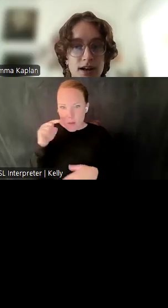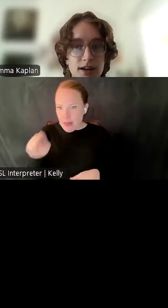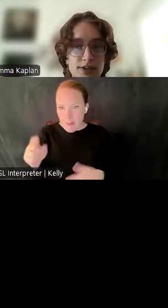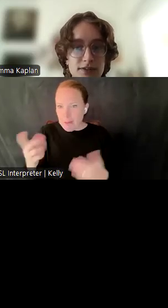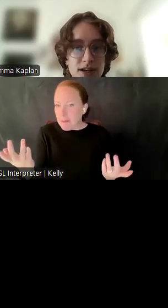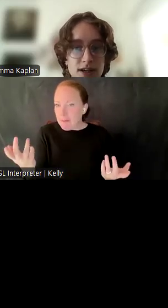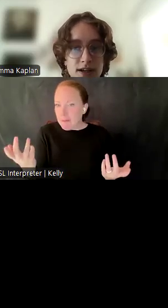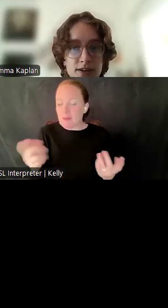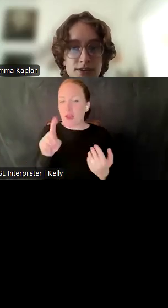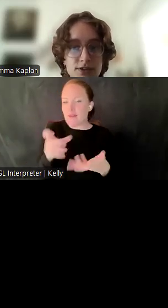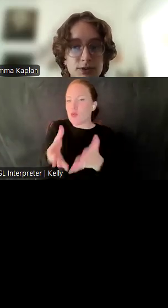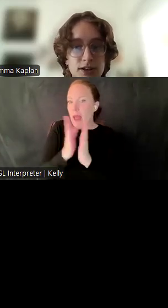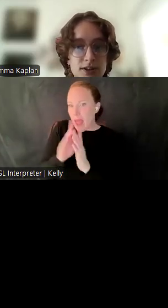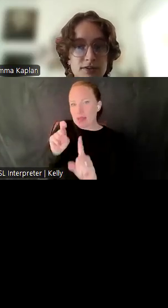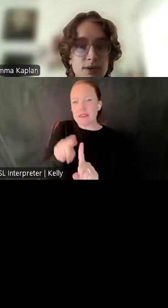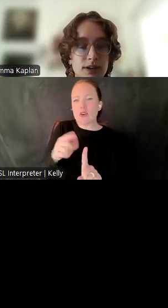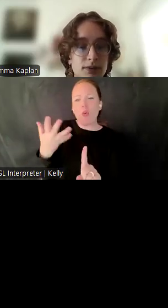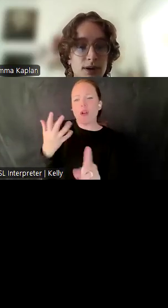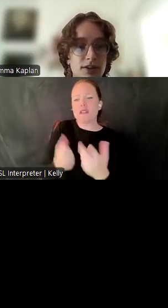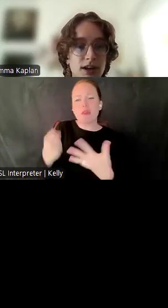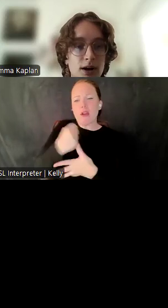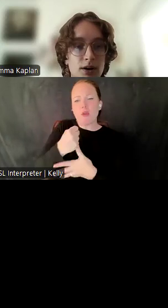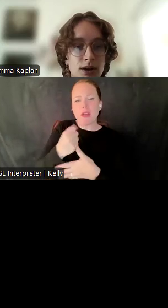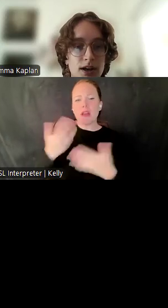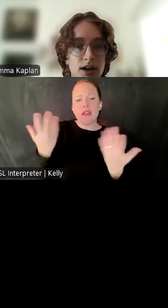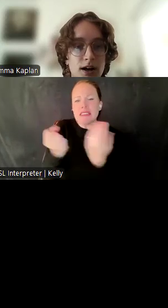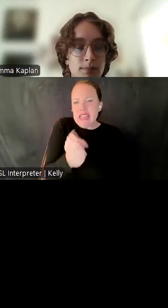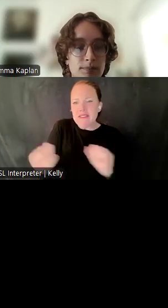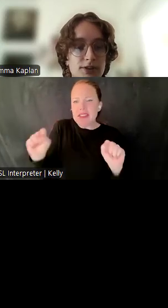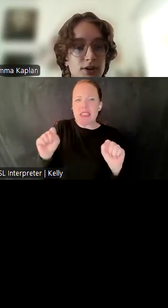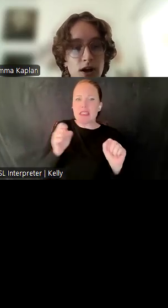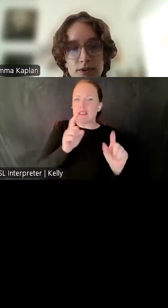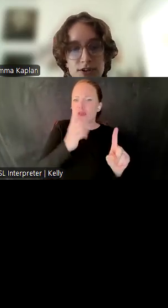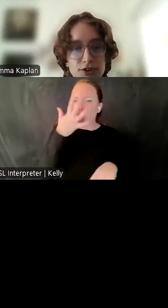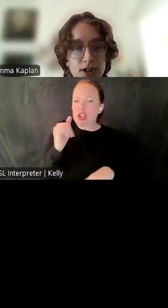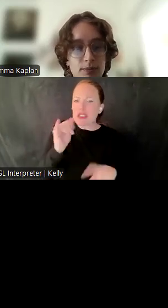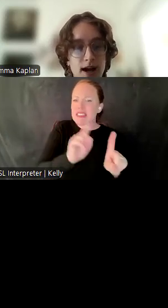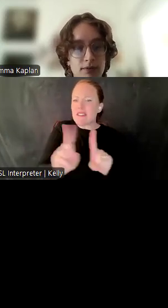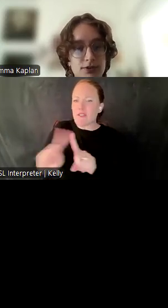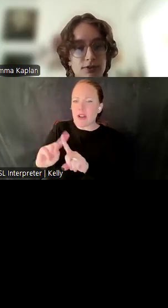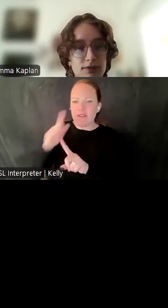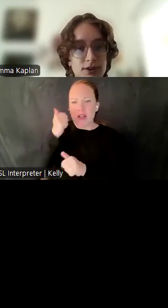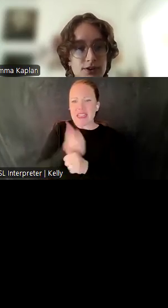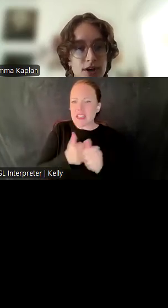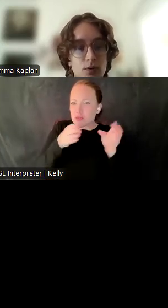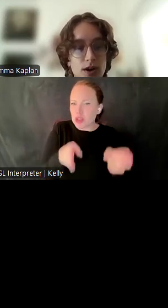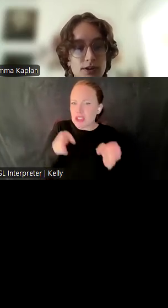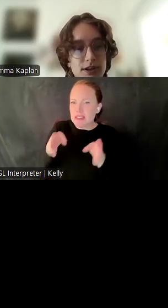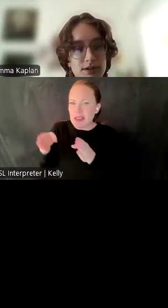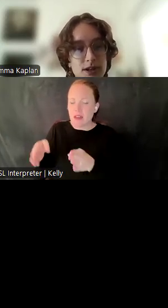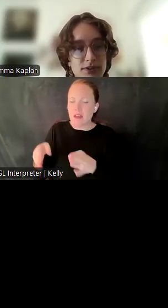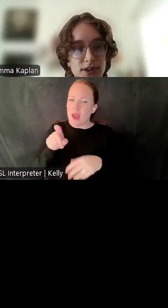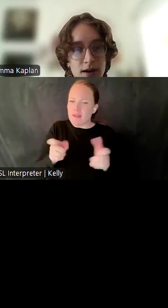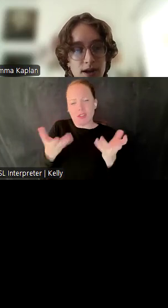really wanting to think that safety is subjective, and we really want to think about based on our conversation that we have with survivors,